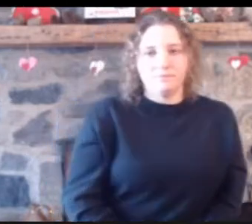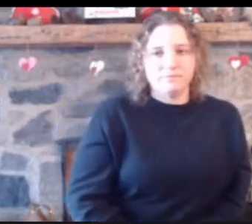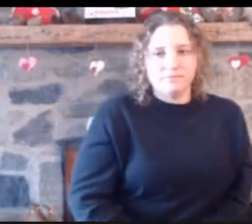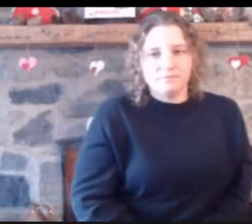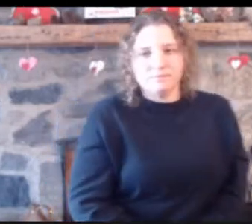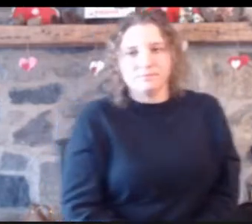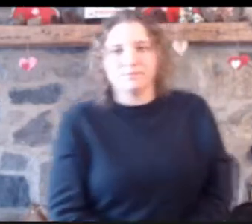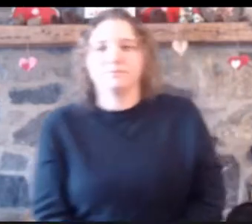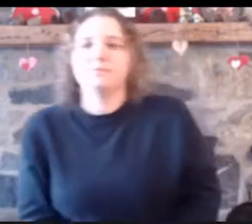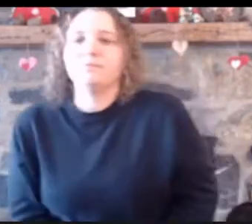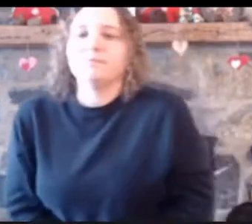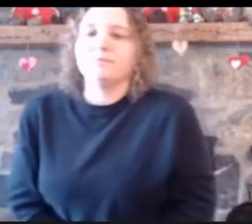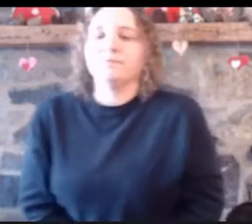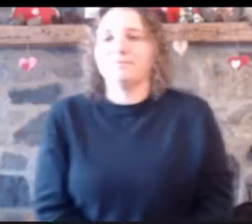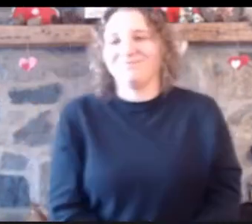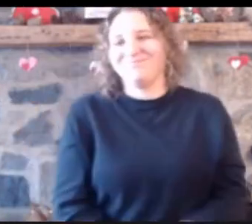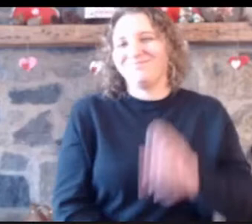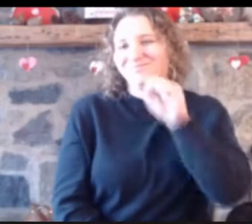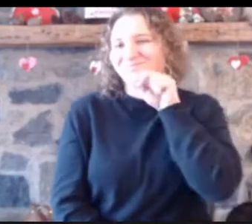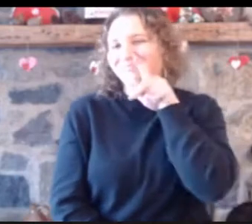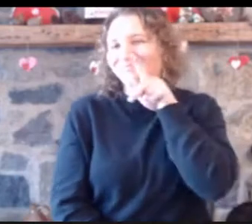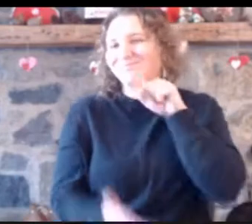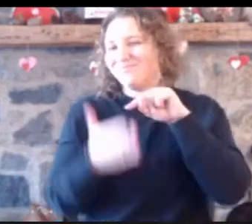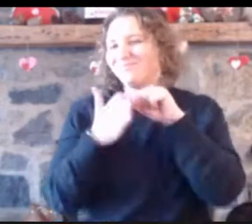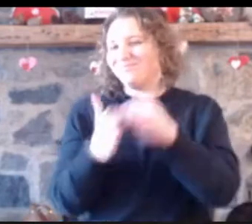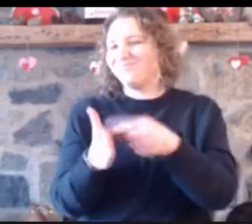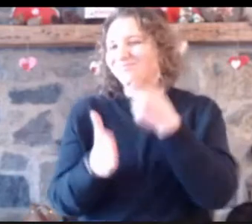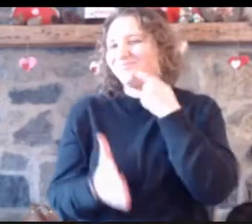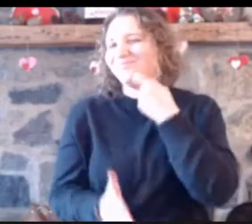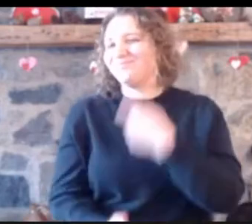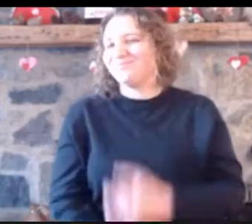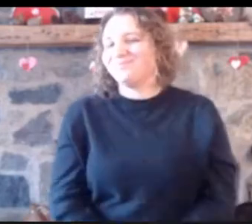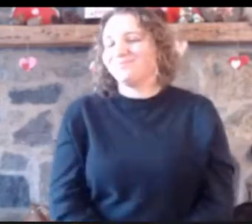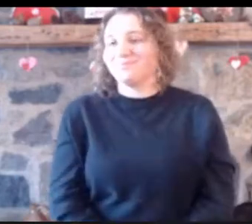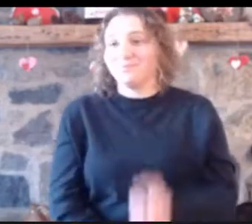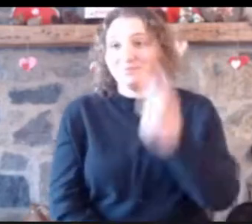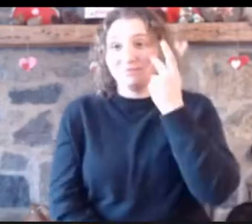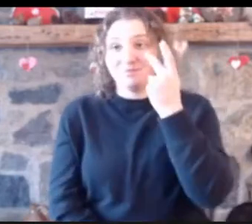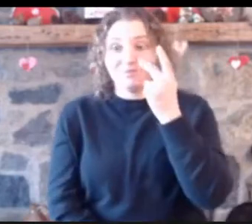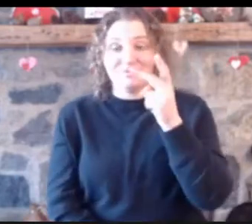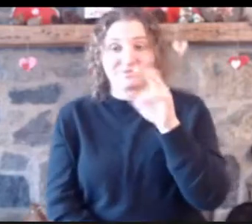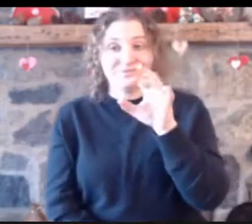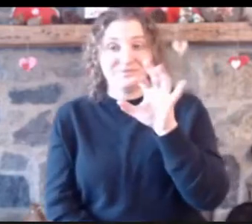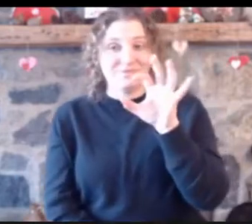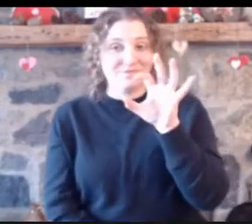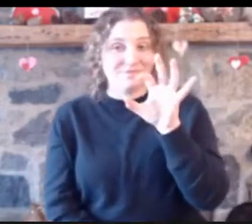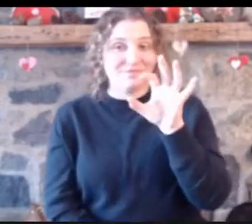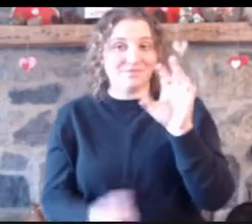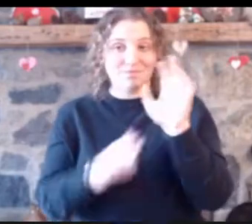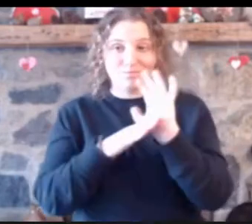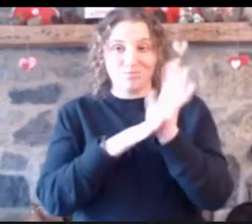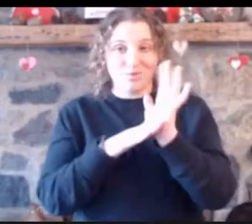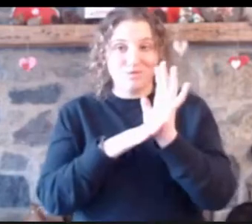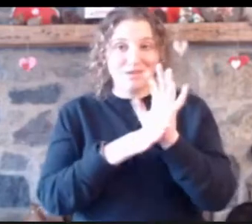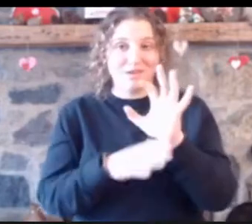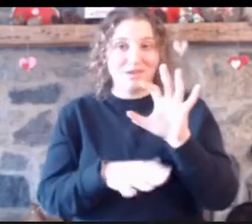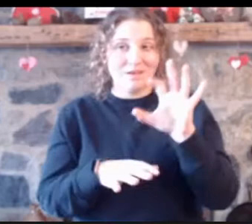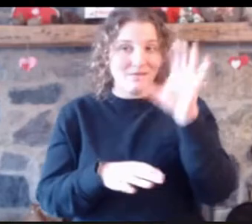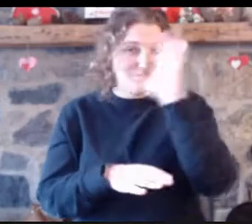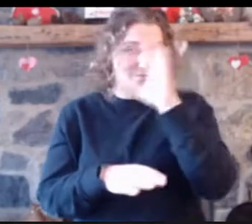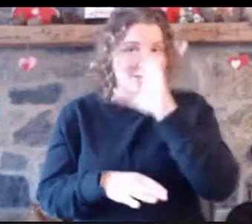Now it's just a little snack. He's just getting started. If you've seen Finding Nemo, you know what this is.